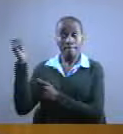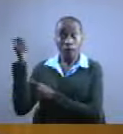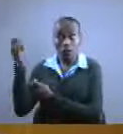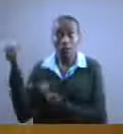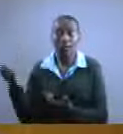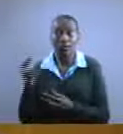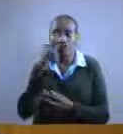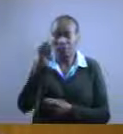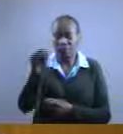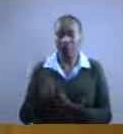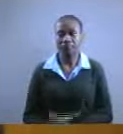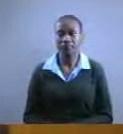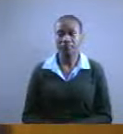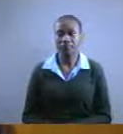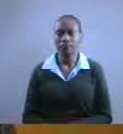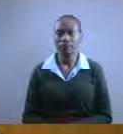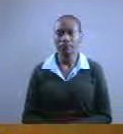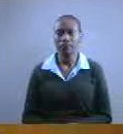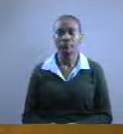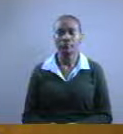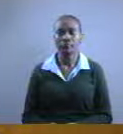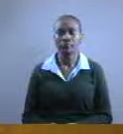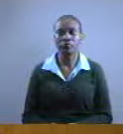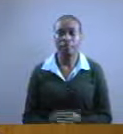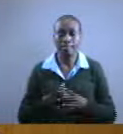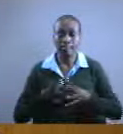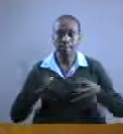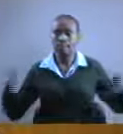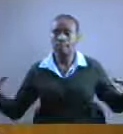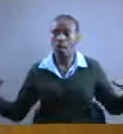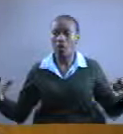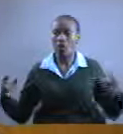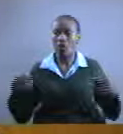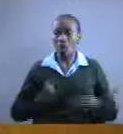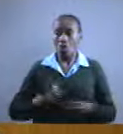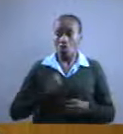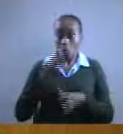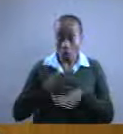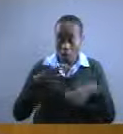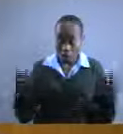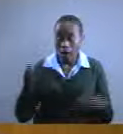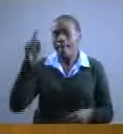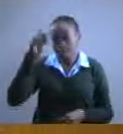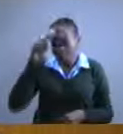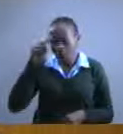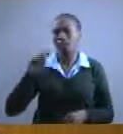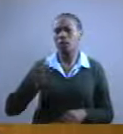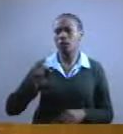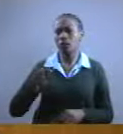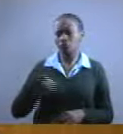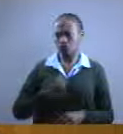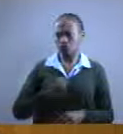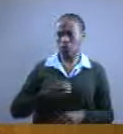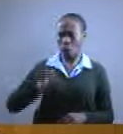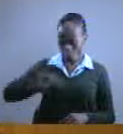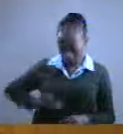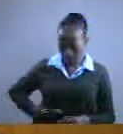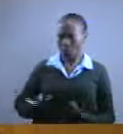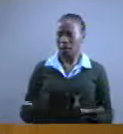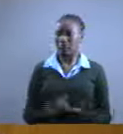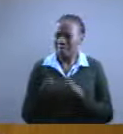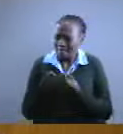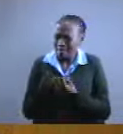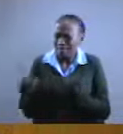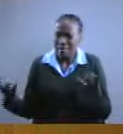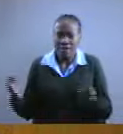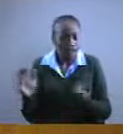noted that the vast majority of the unemployed are black youth and women, many of whom have never